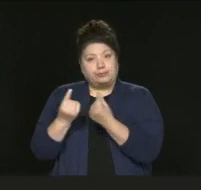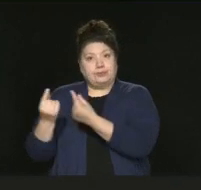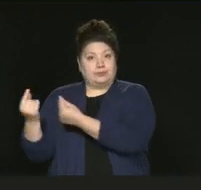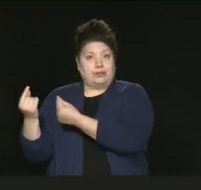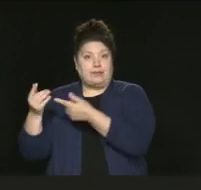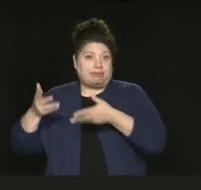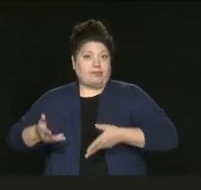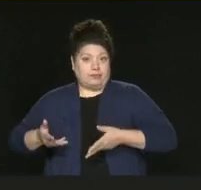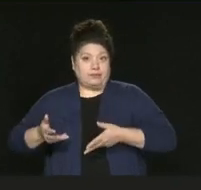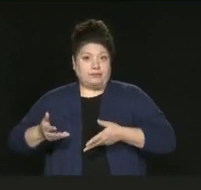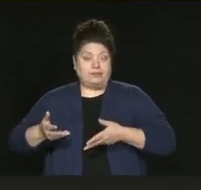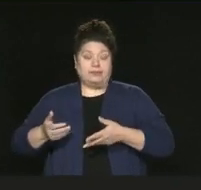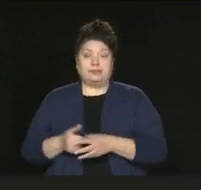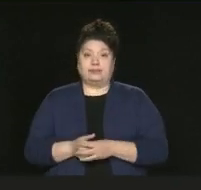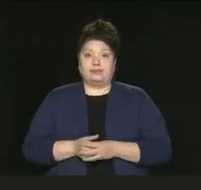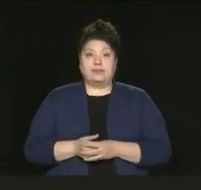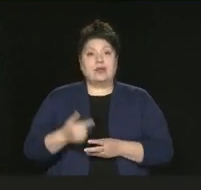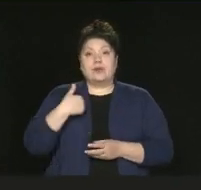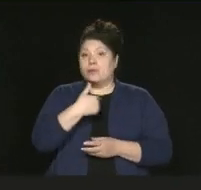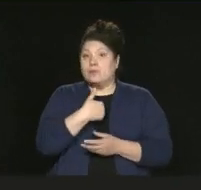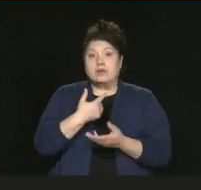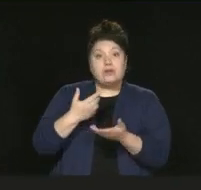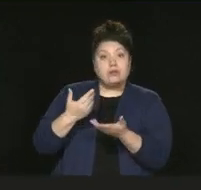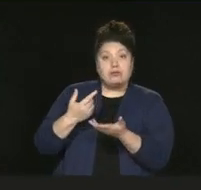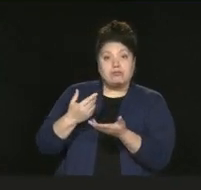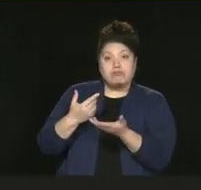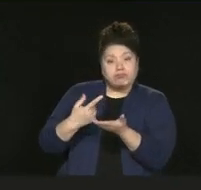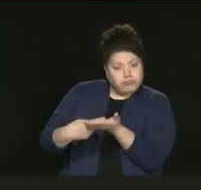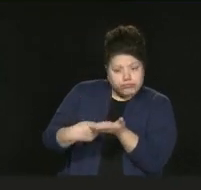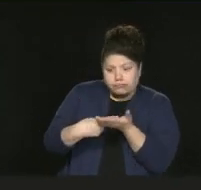consulting to ensure that,